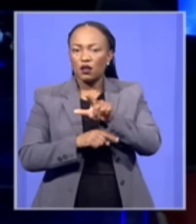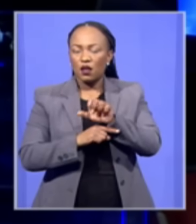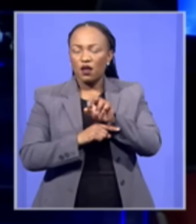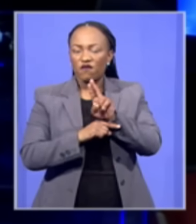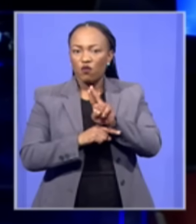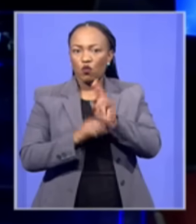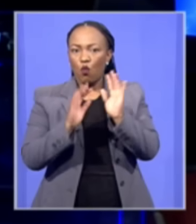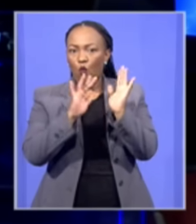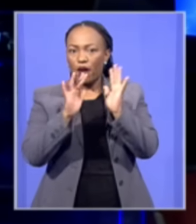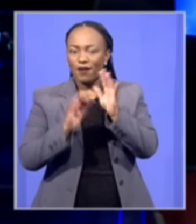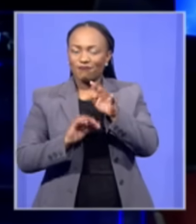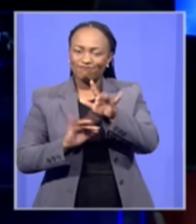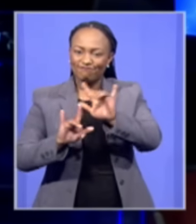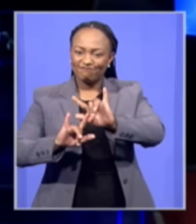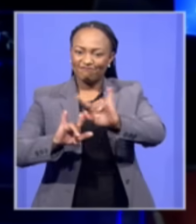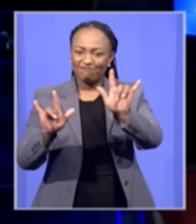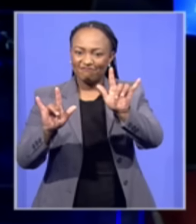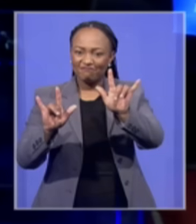bolipi ke o taba.